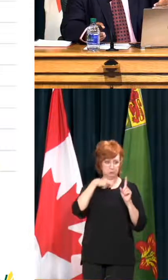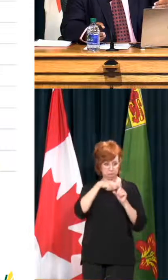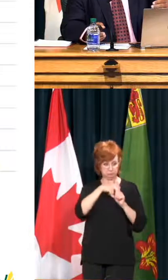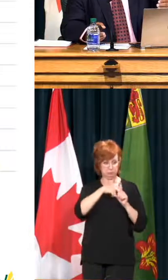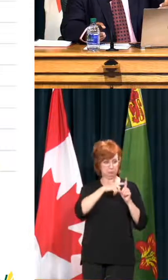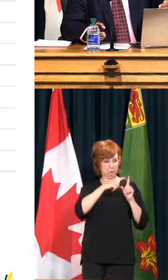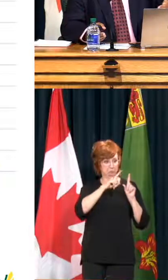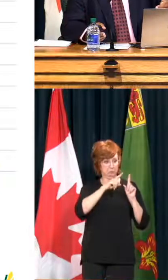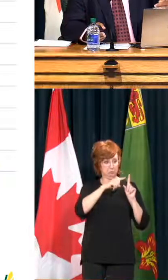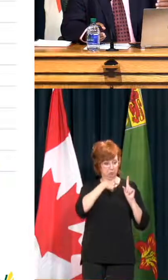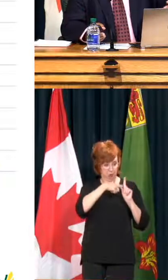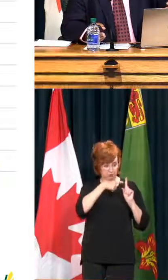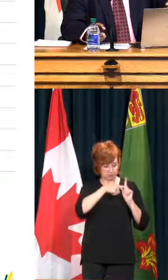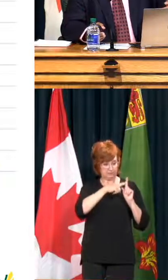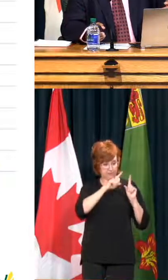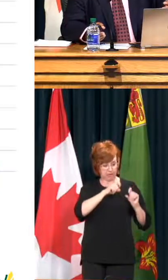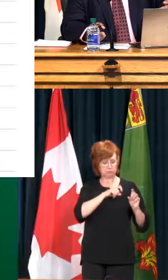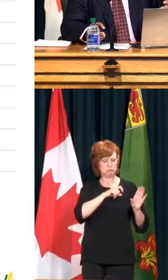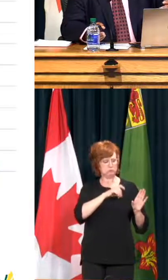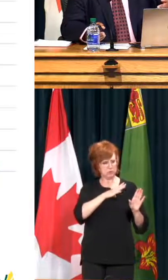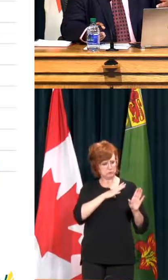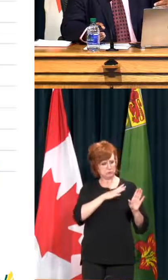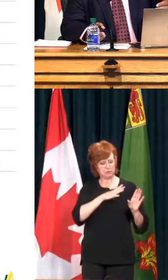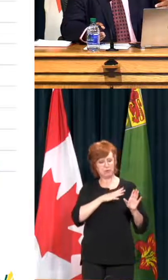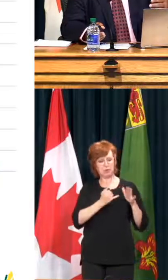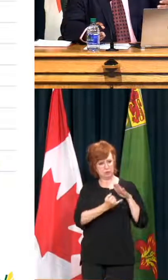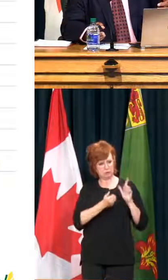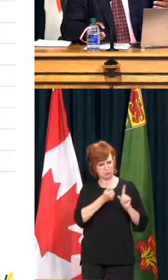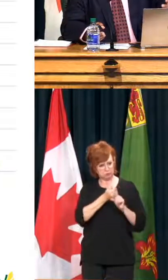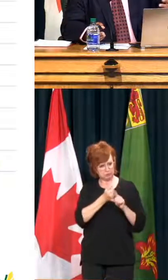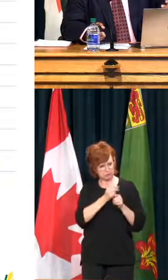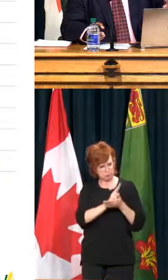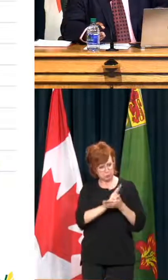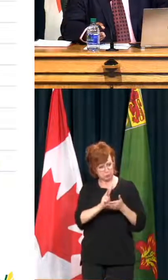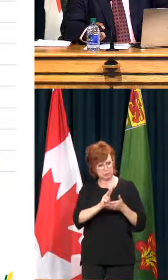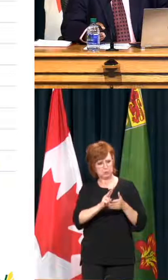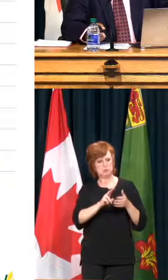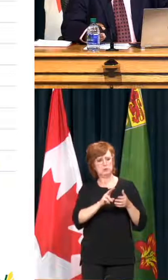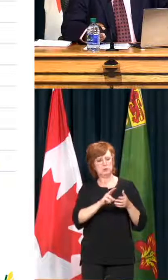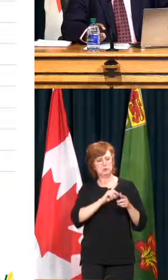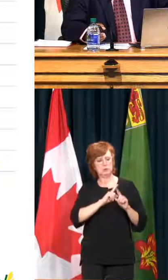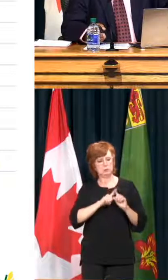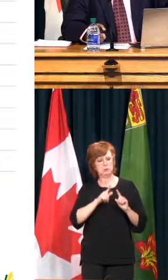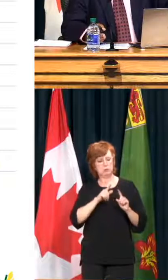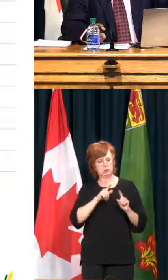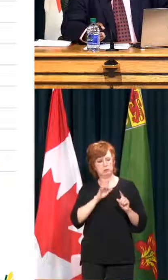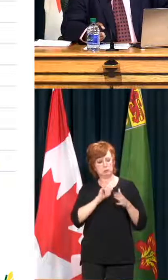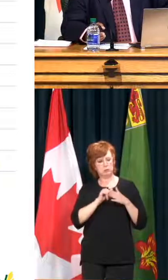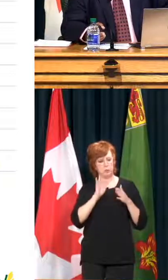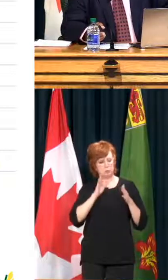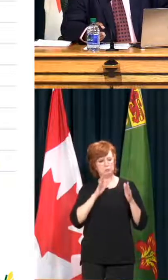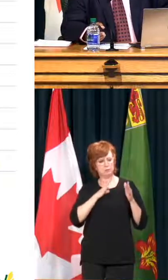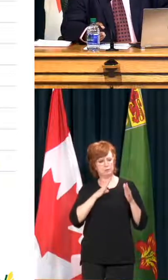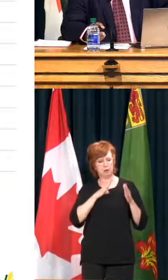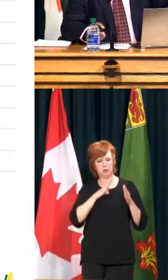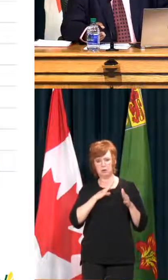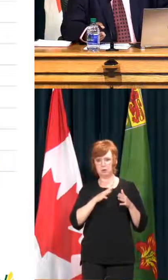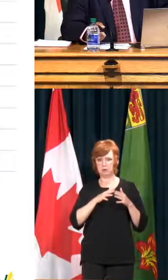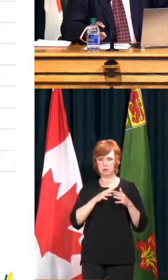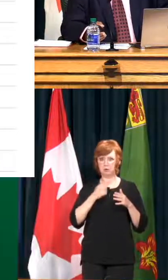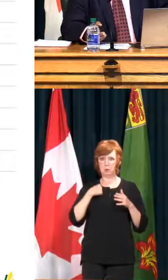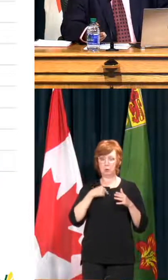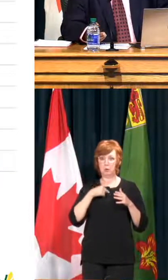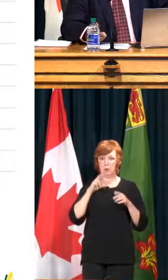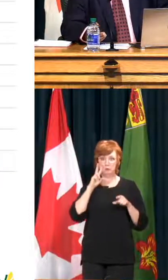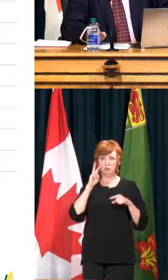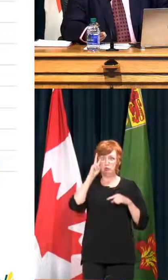sometimes we obsess too much over cases in a particular outbreak, but they're partly a result of active case finding, and we shouldn't read too much into